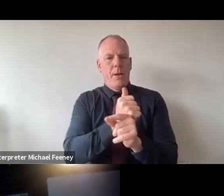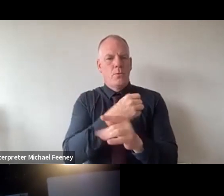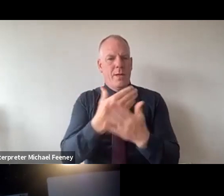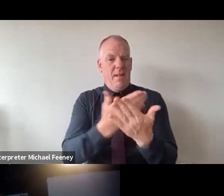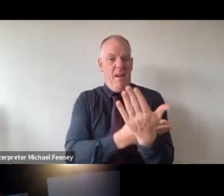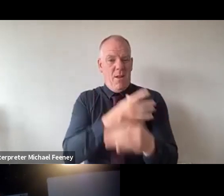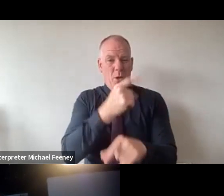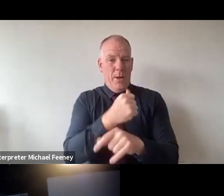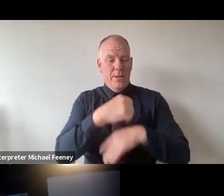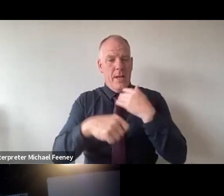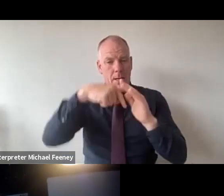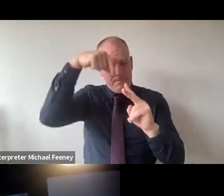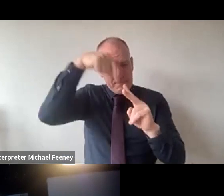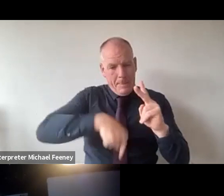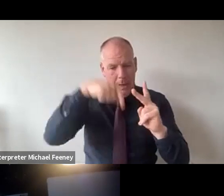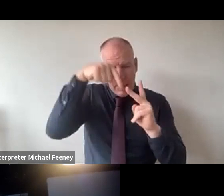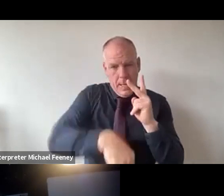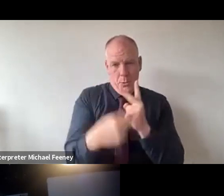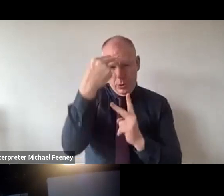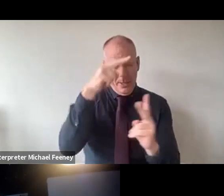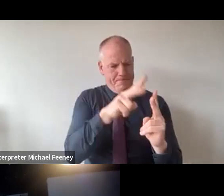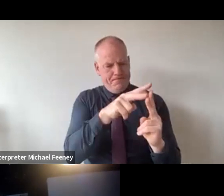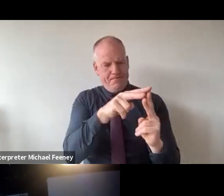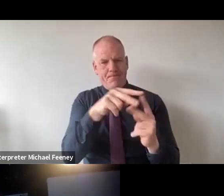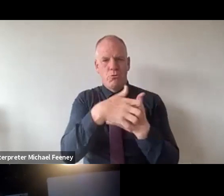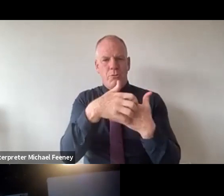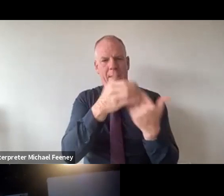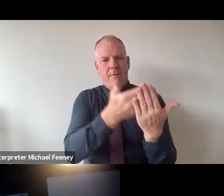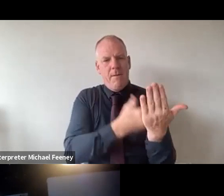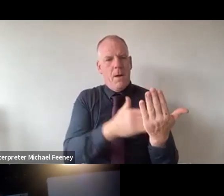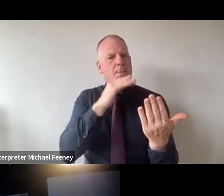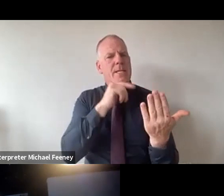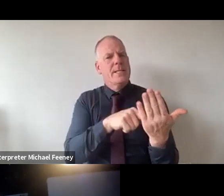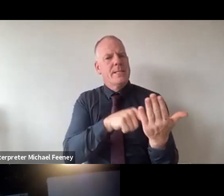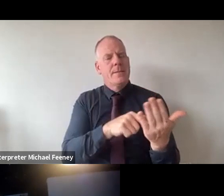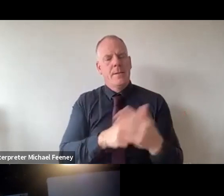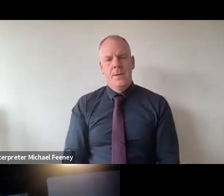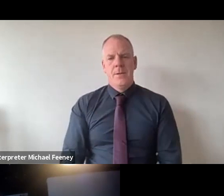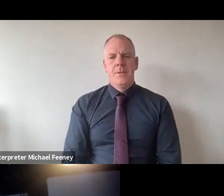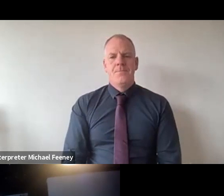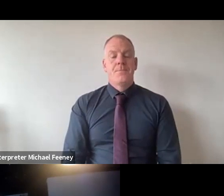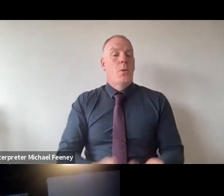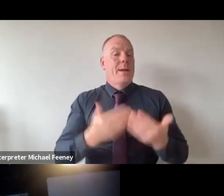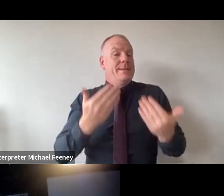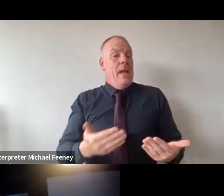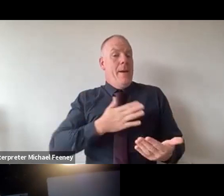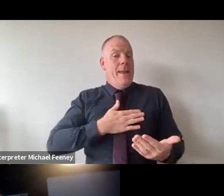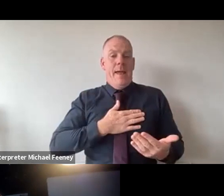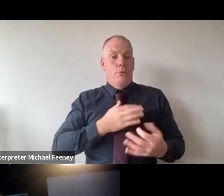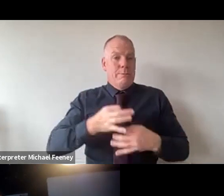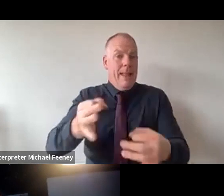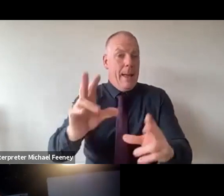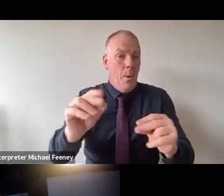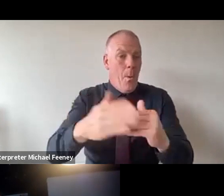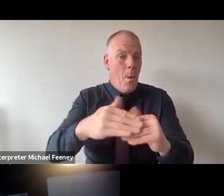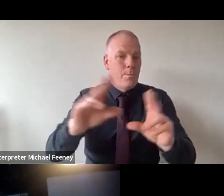a kind of in-depth understanding of what those draft pieces of legislation include. So with no further delay, I'm